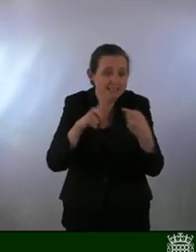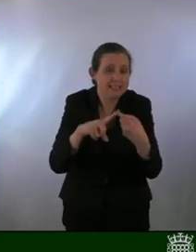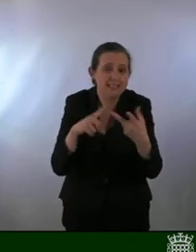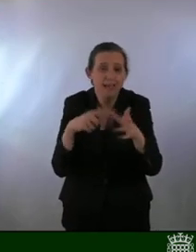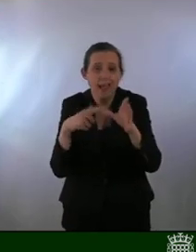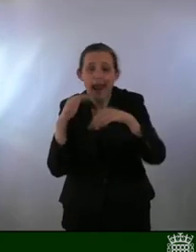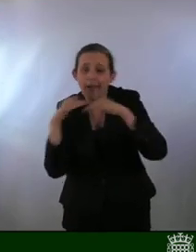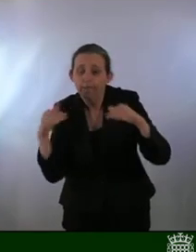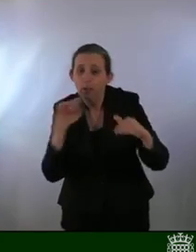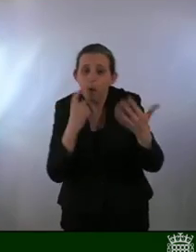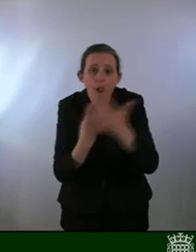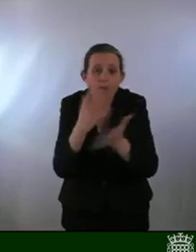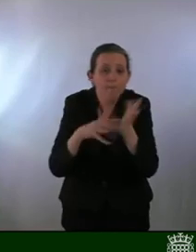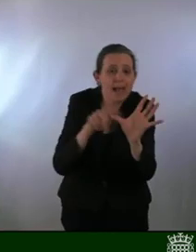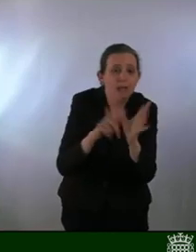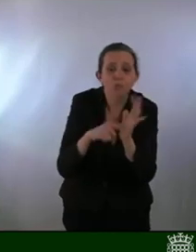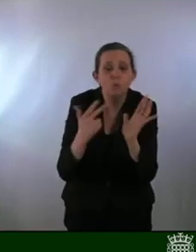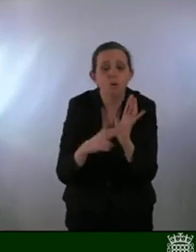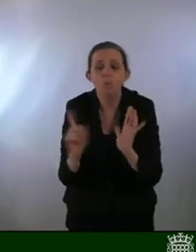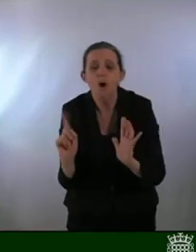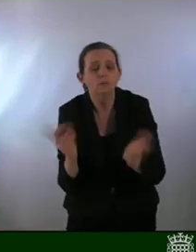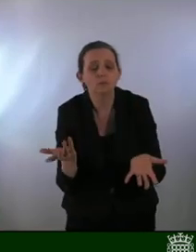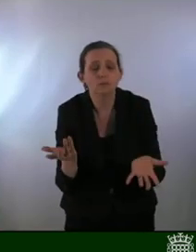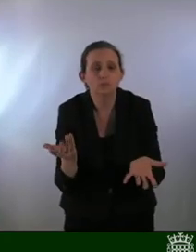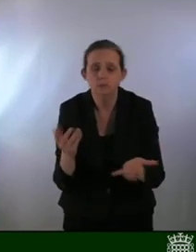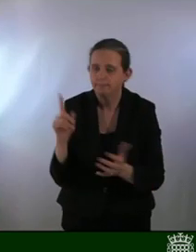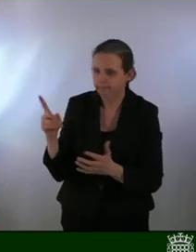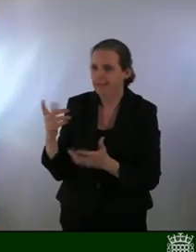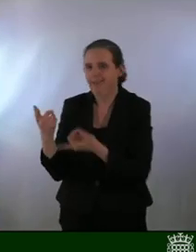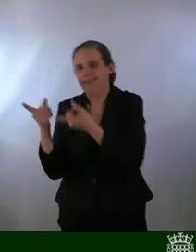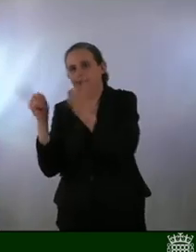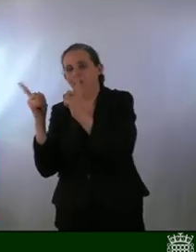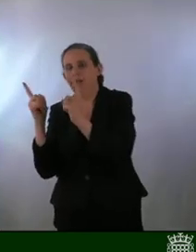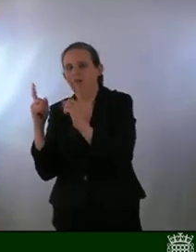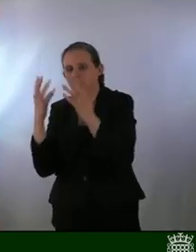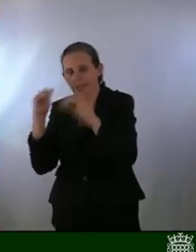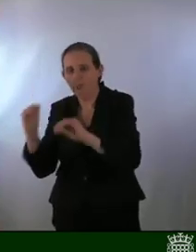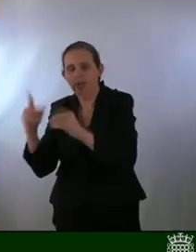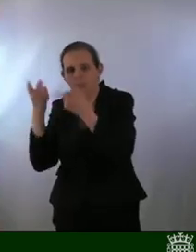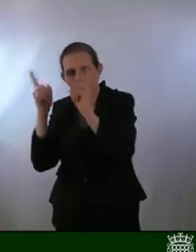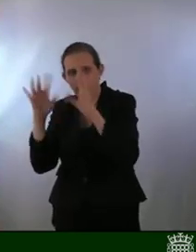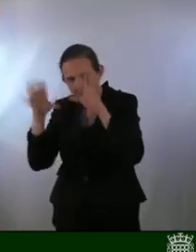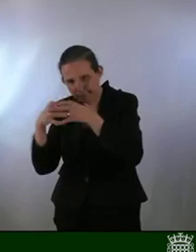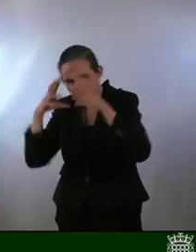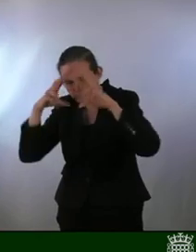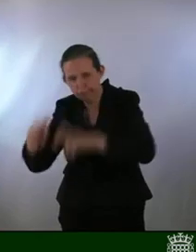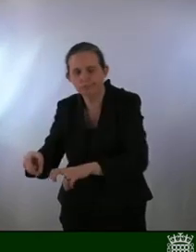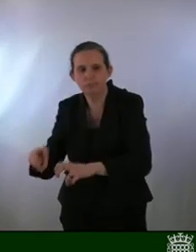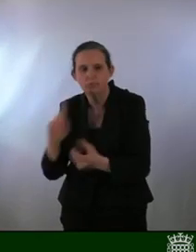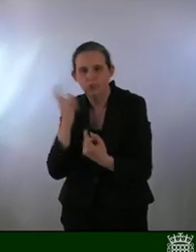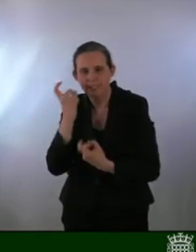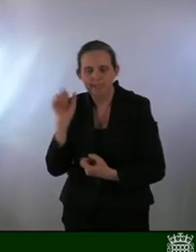time? That's a matter that the Education Secretary is considering. Lillian Greenwood. Mr.